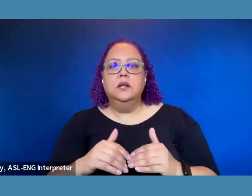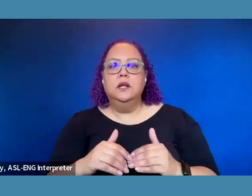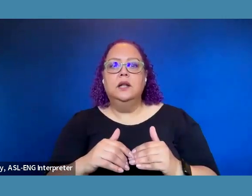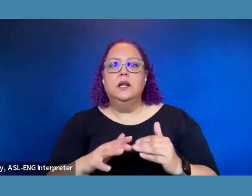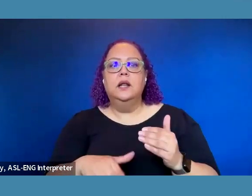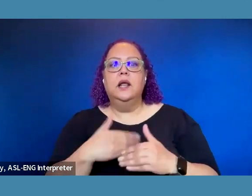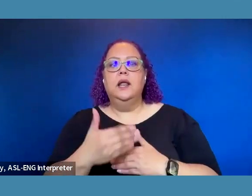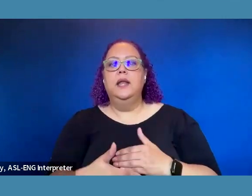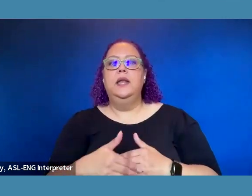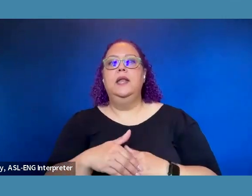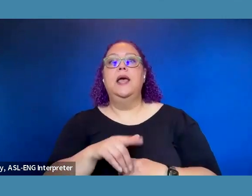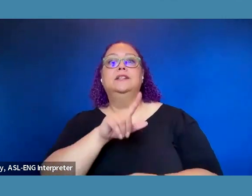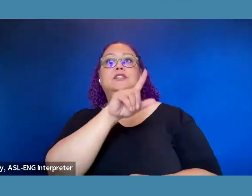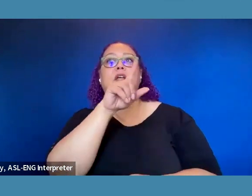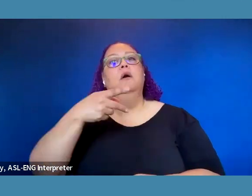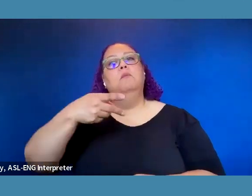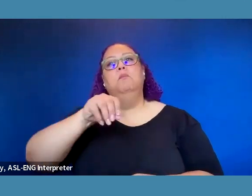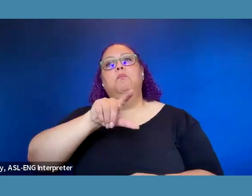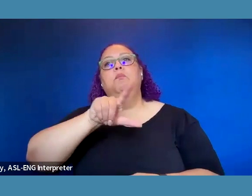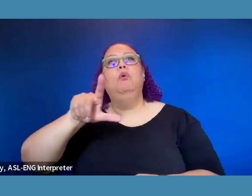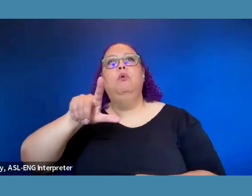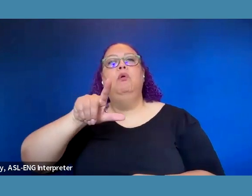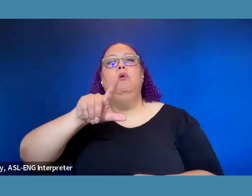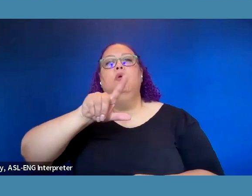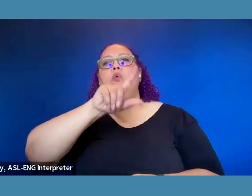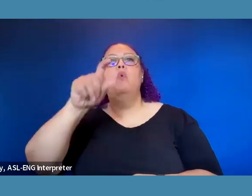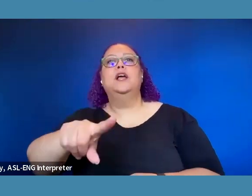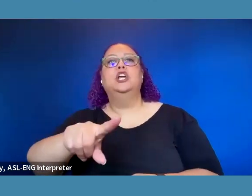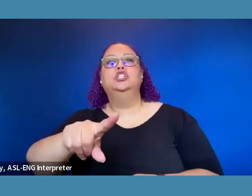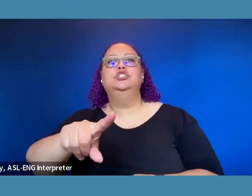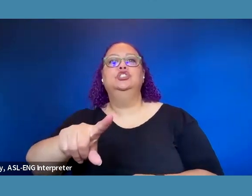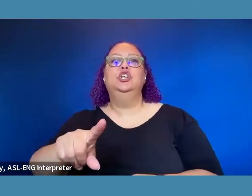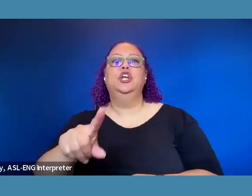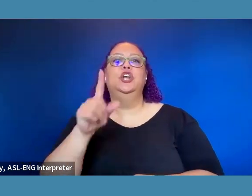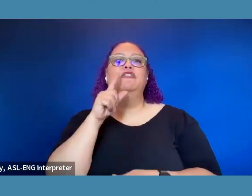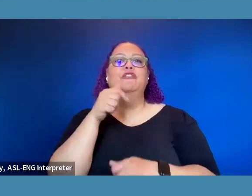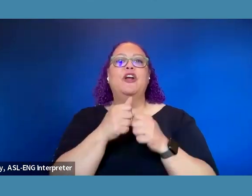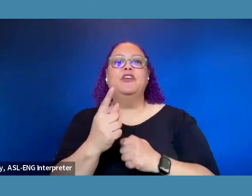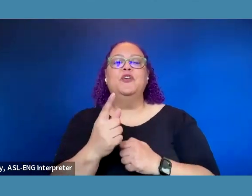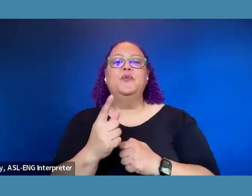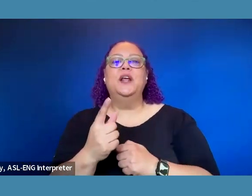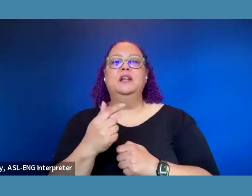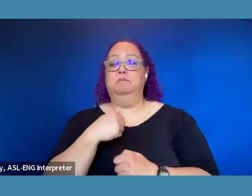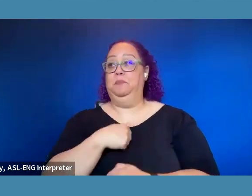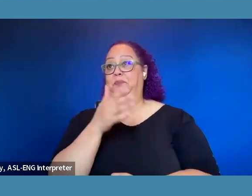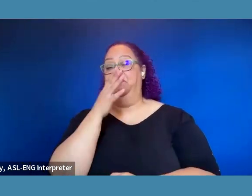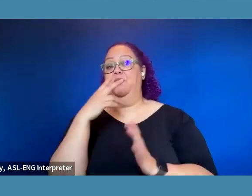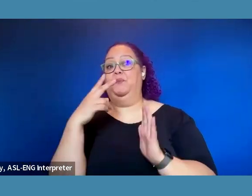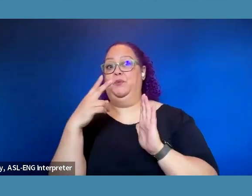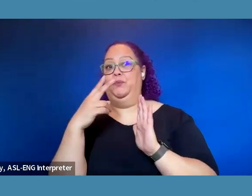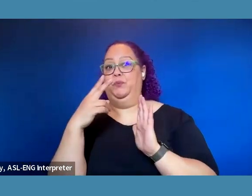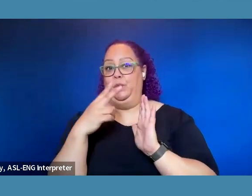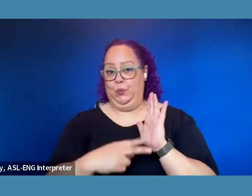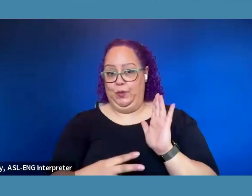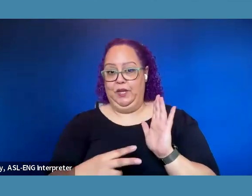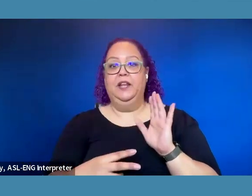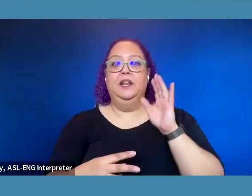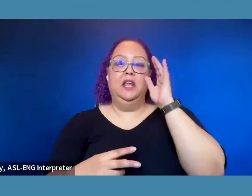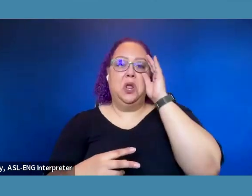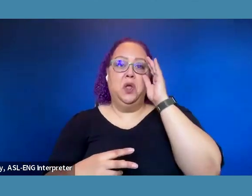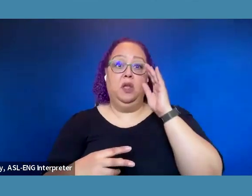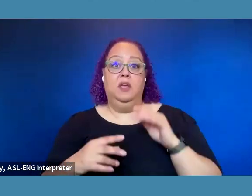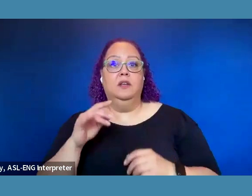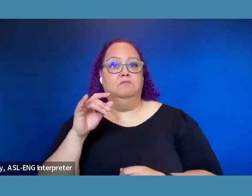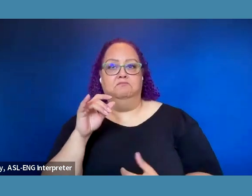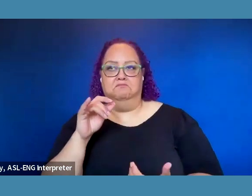poll question. Awesome. So I'm gonna read this just for those that might be